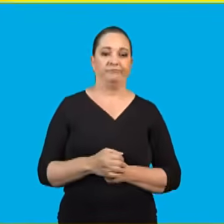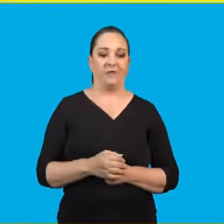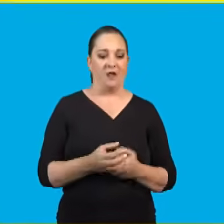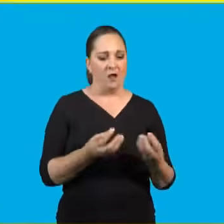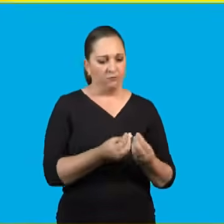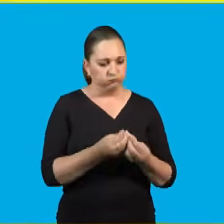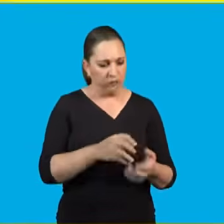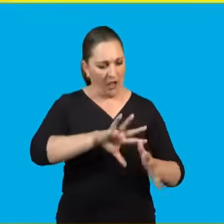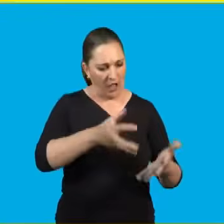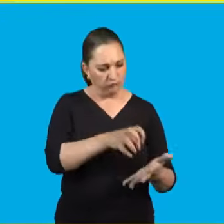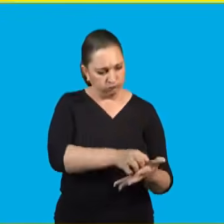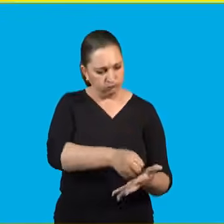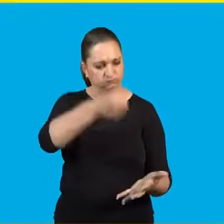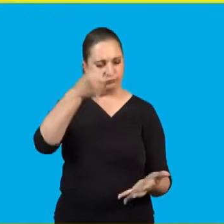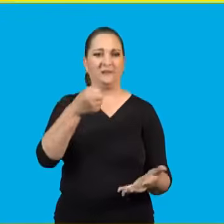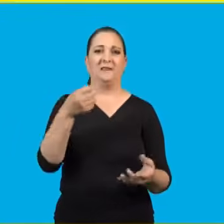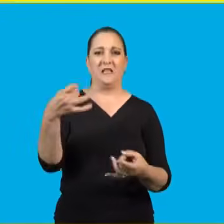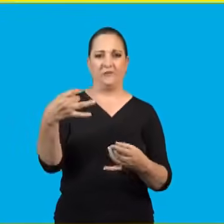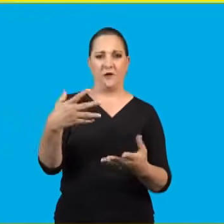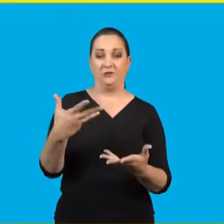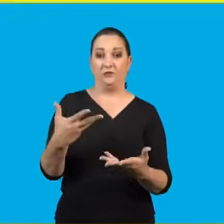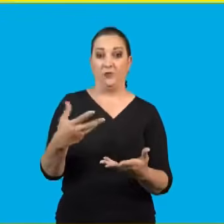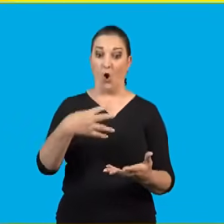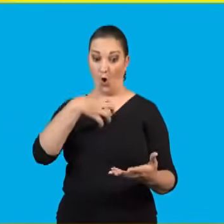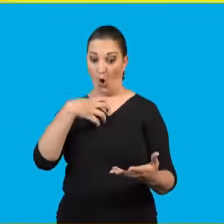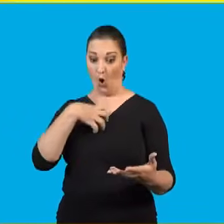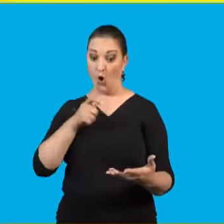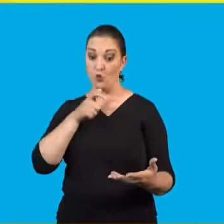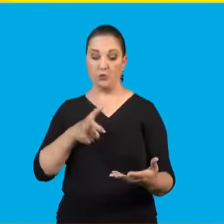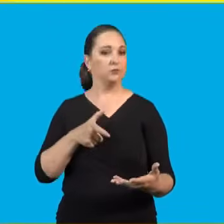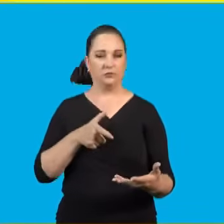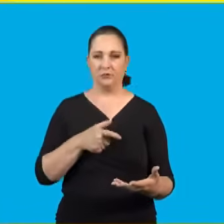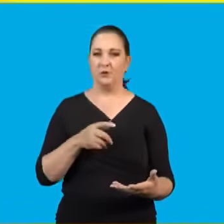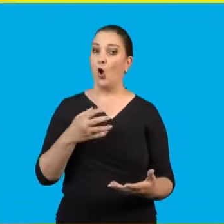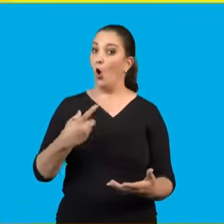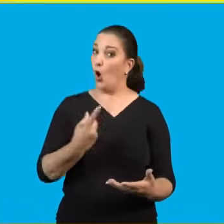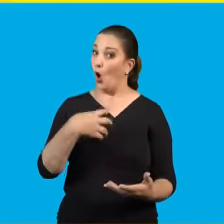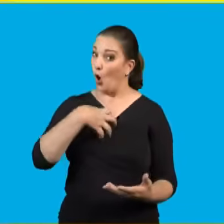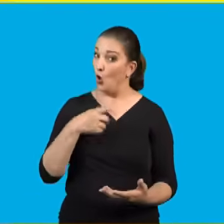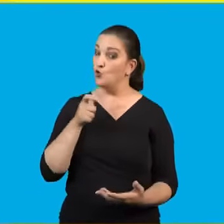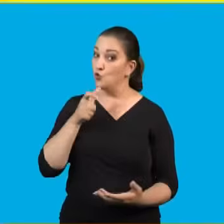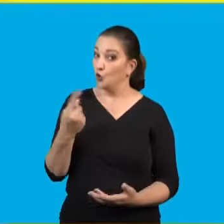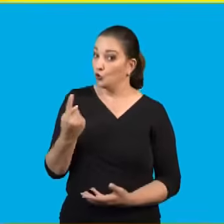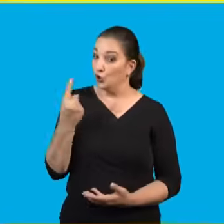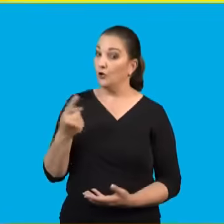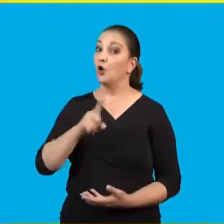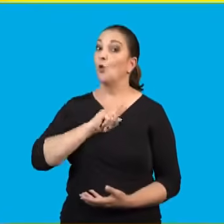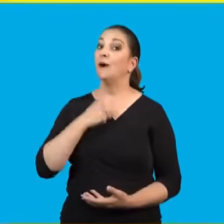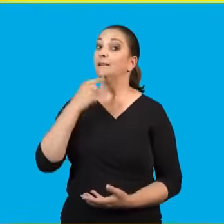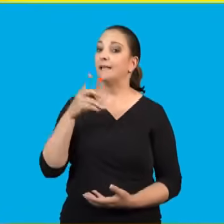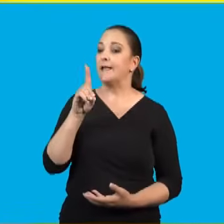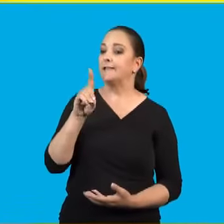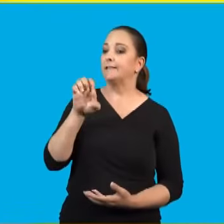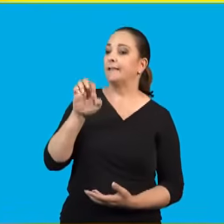how to extract relevant information from the sources and not use your own words. Only use your own words when you're asked